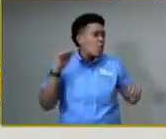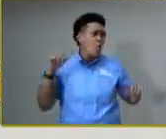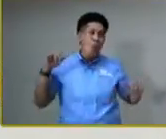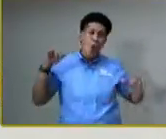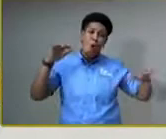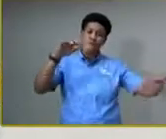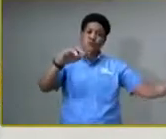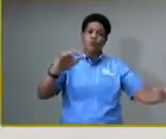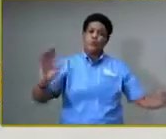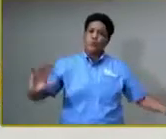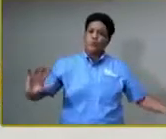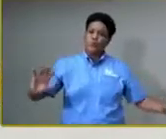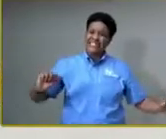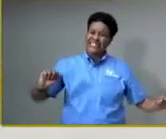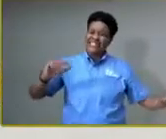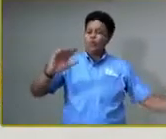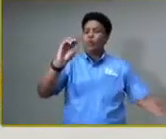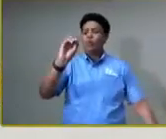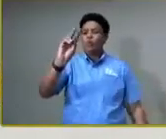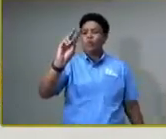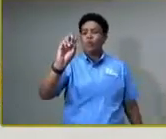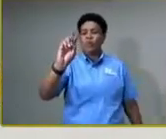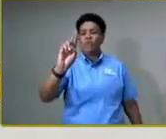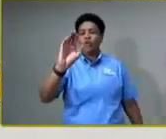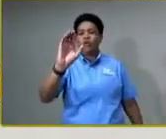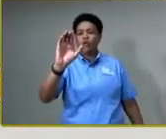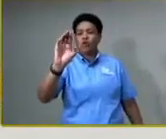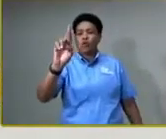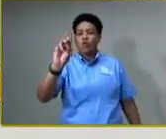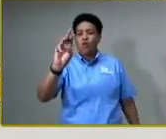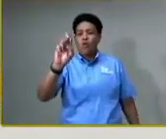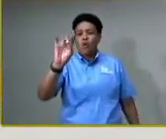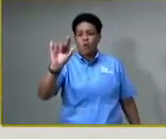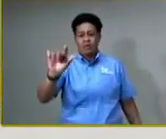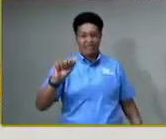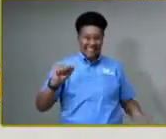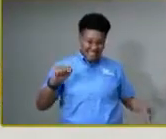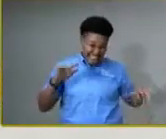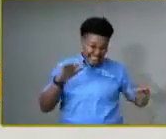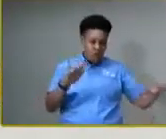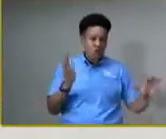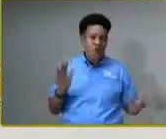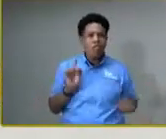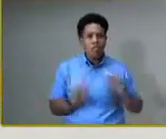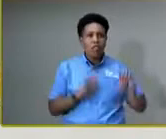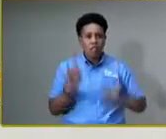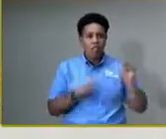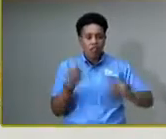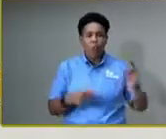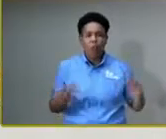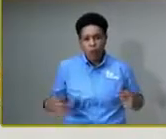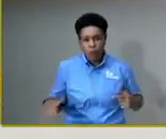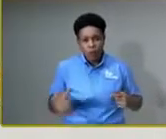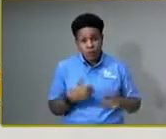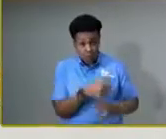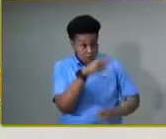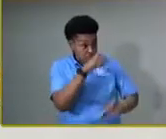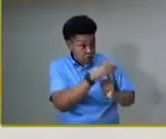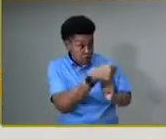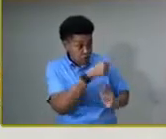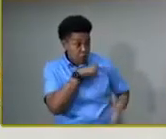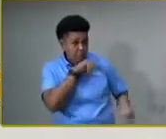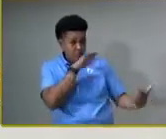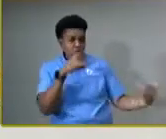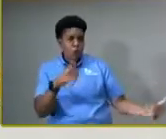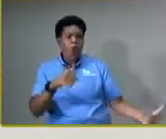say overcrowding because it is the situation that we face now is being amplified by the fact that we